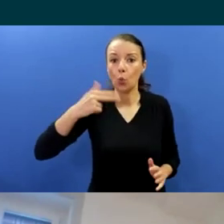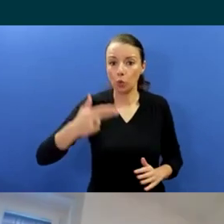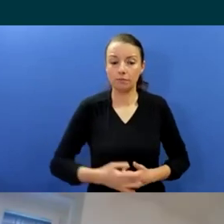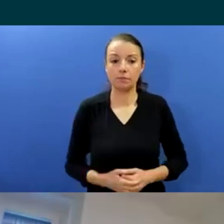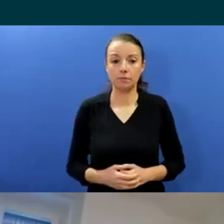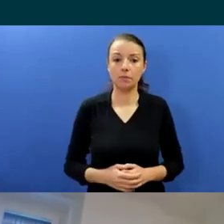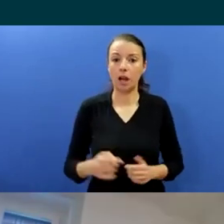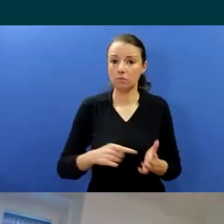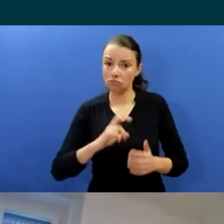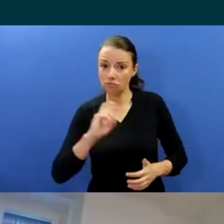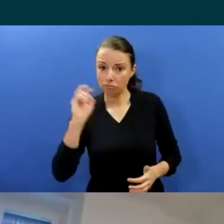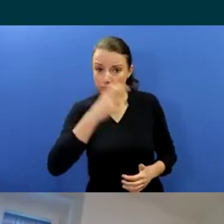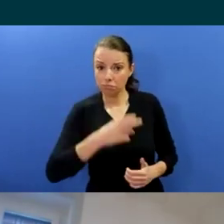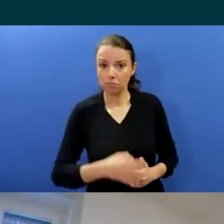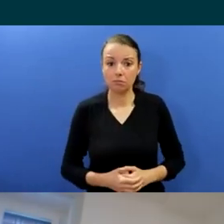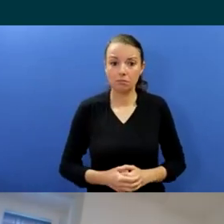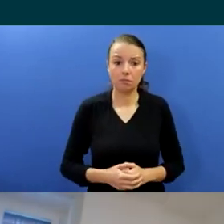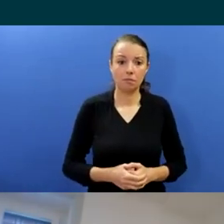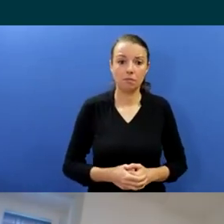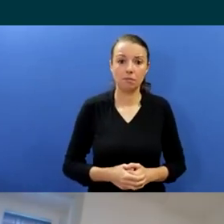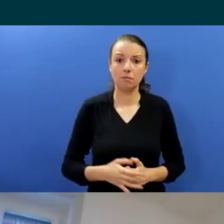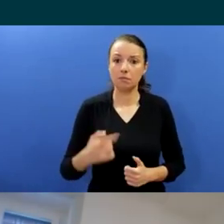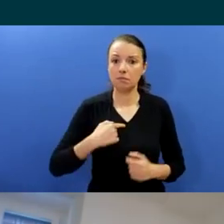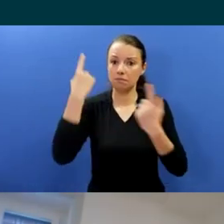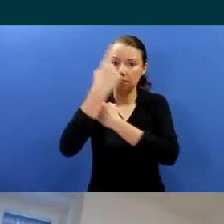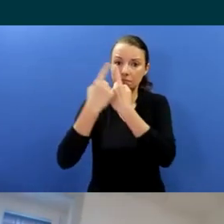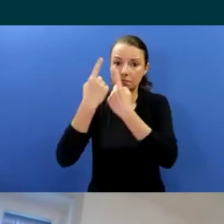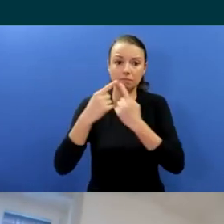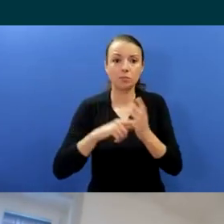think, especially when you do like a co-creation project, such as a